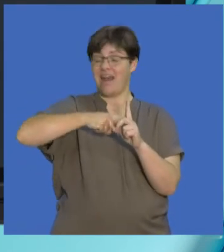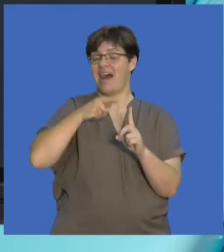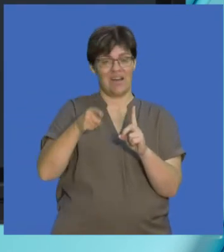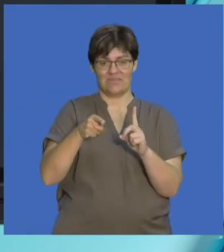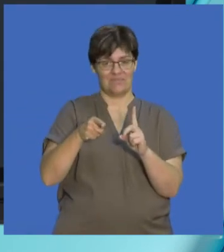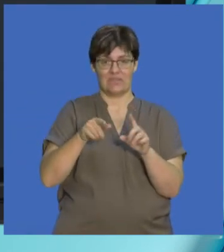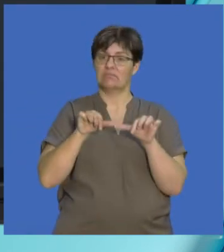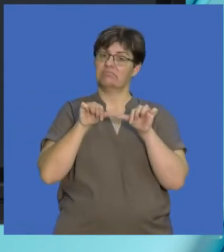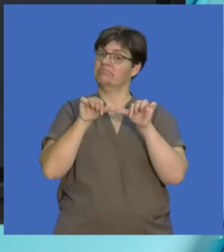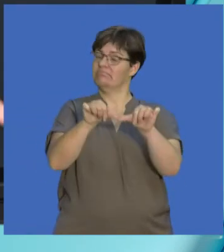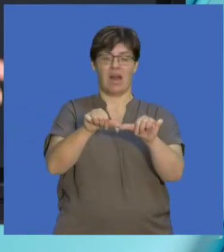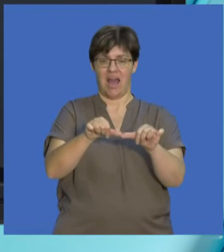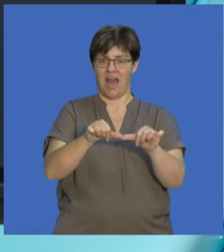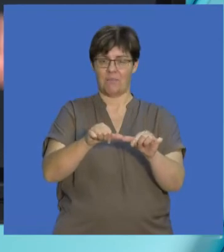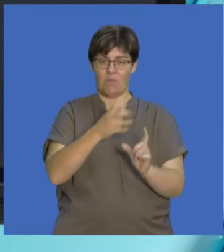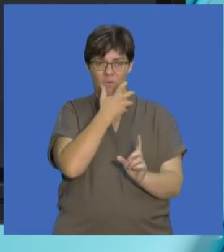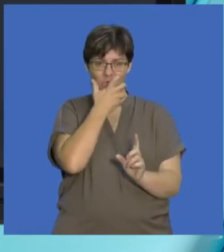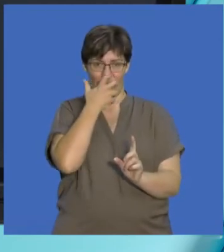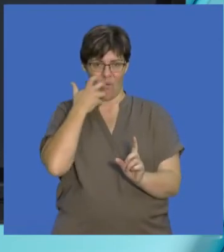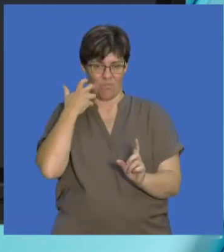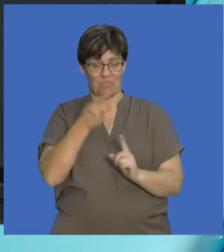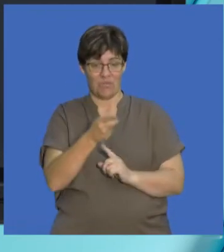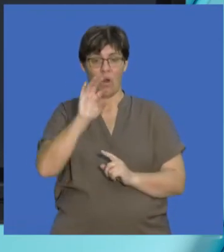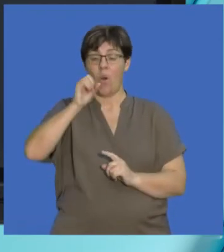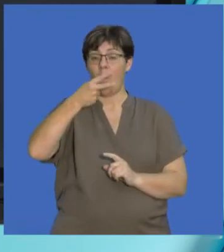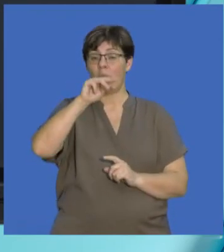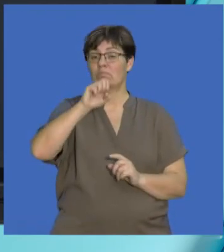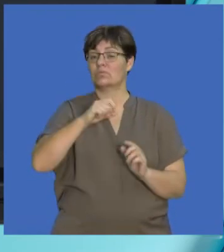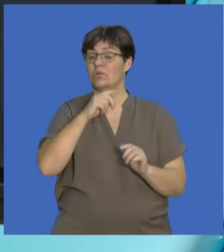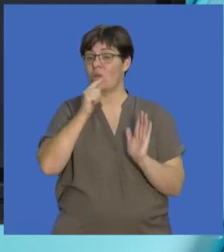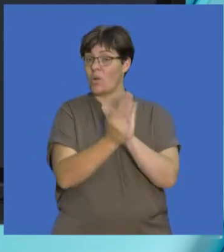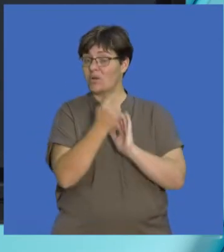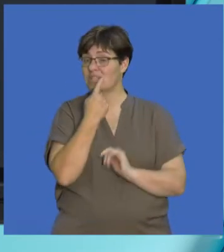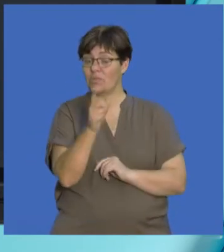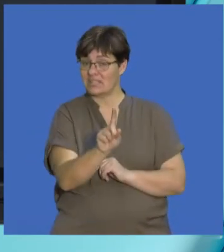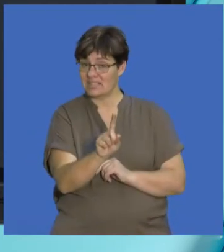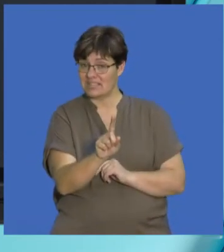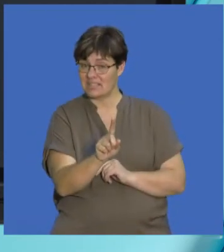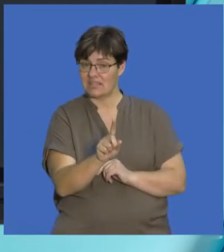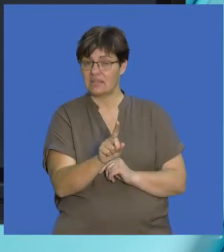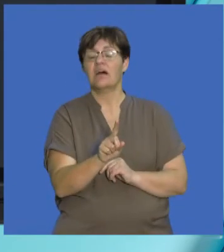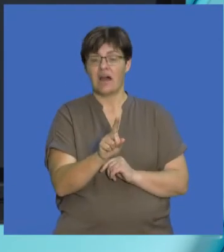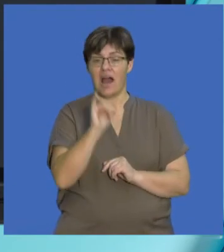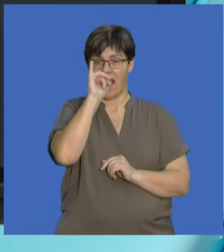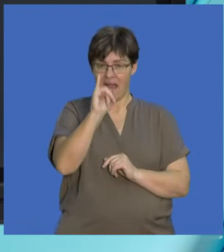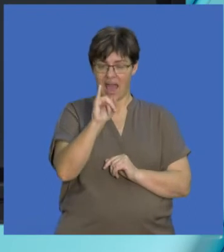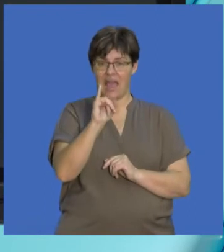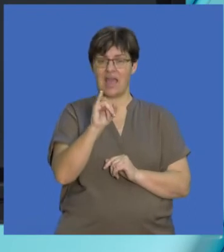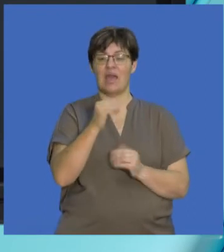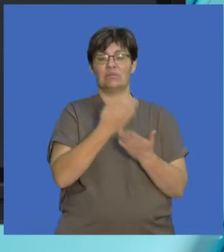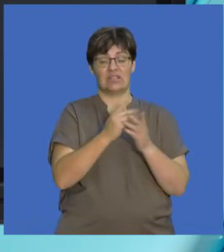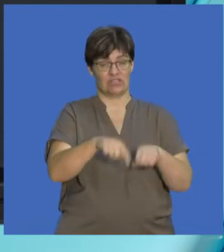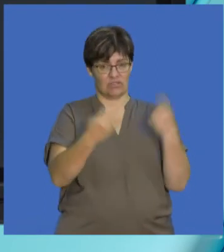remain constant. But what did we say about the Ohm's law? We're saying the Ohm's law states that the current and potential difference across